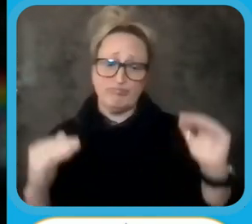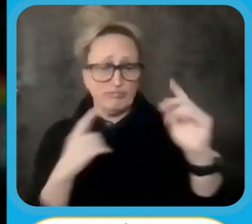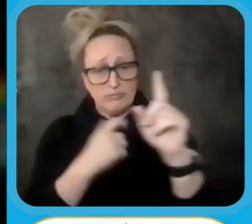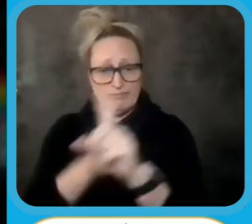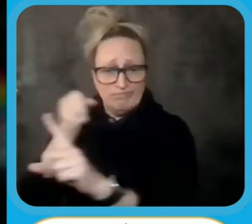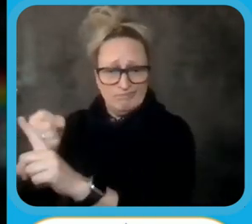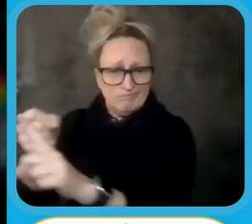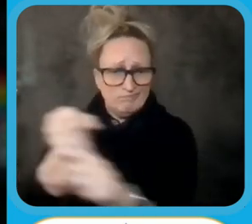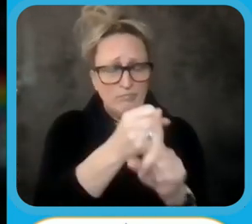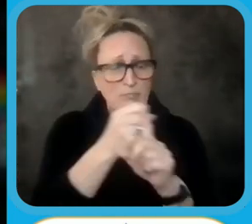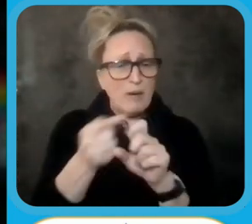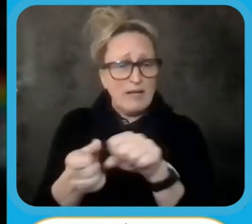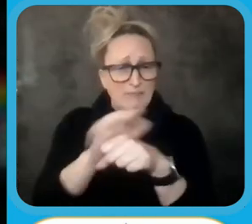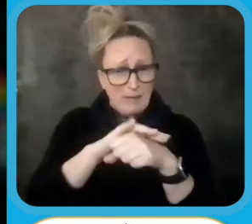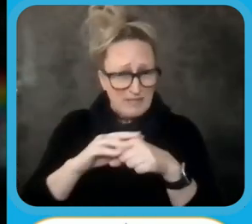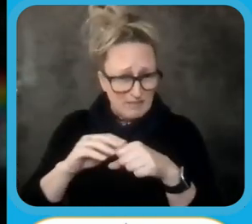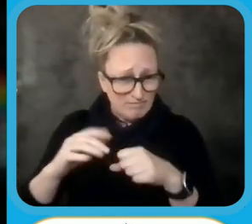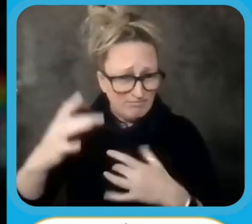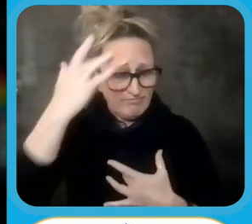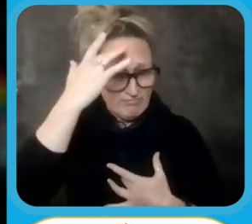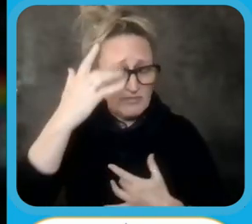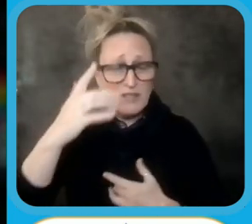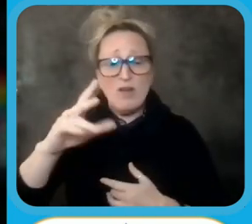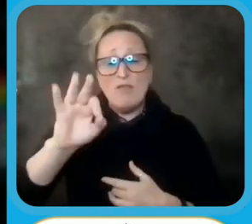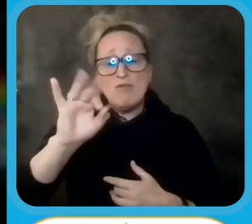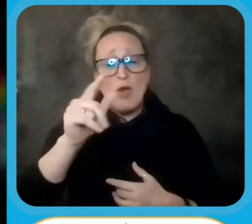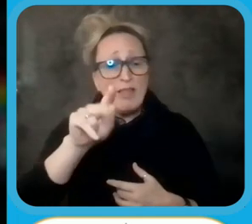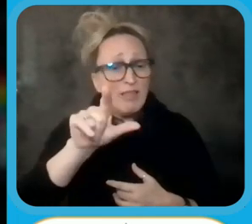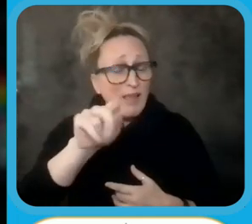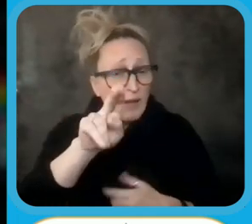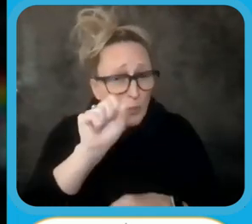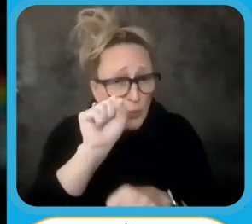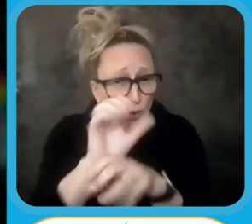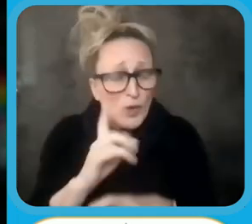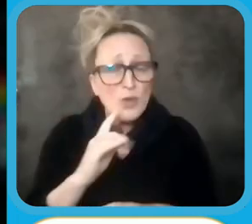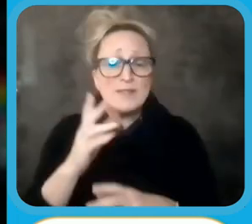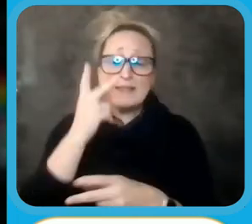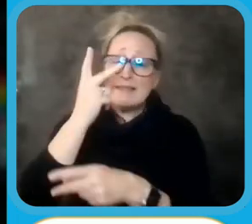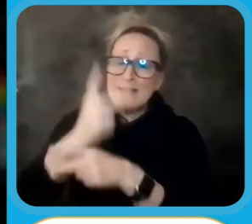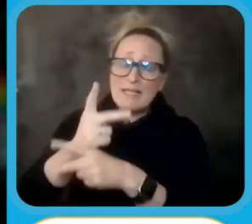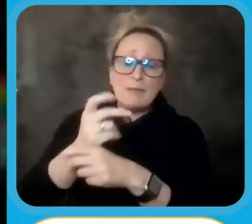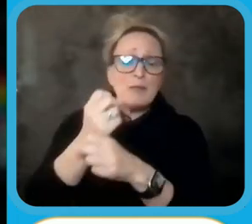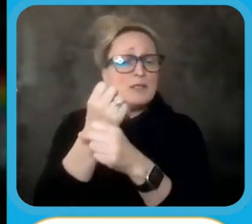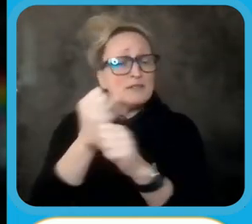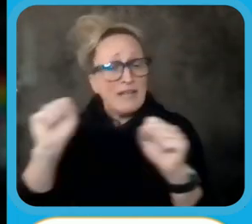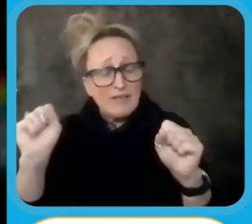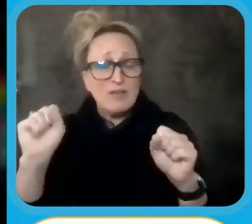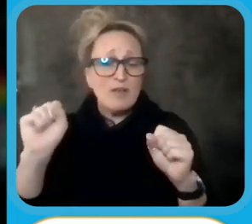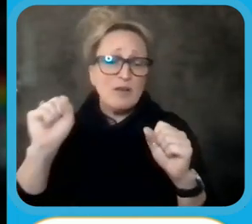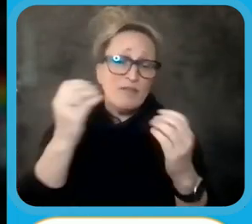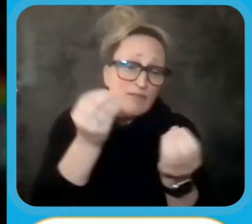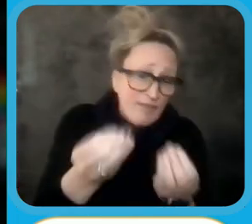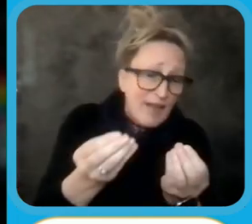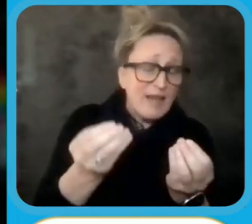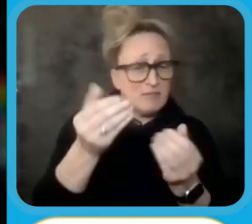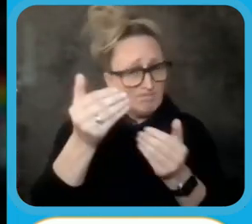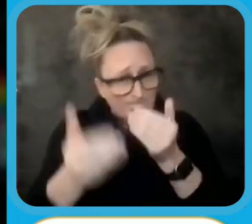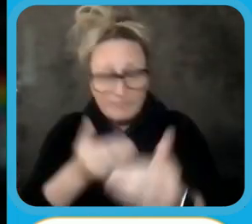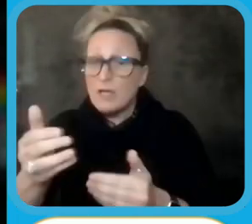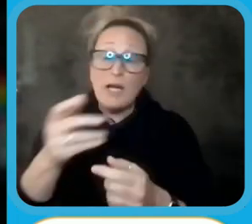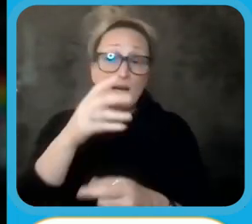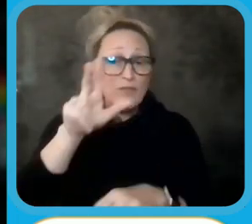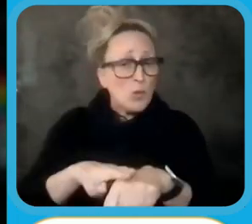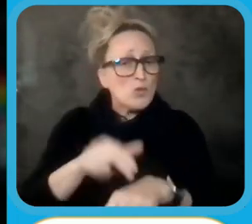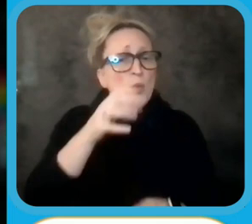by the pandemic. Our frontline workers who are keeping our communities safe, fed, and moving forward. And of course, our women who